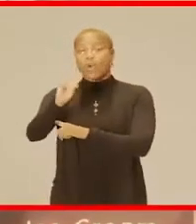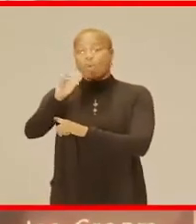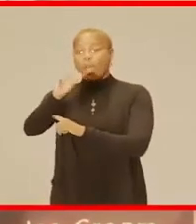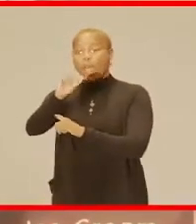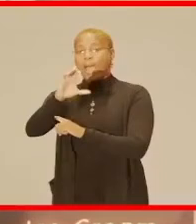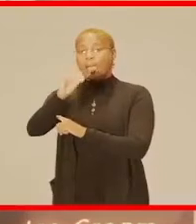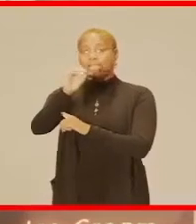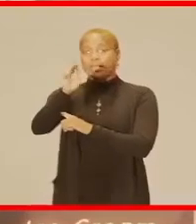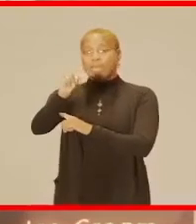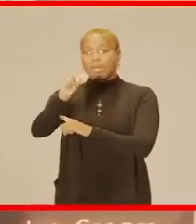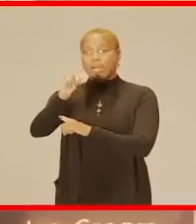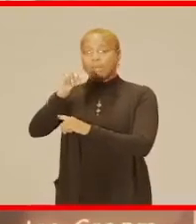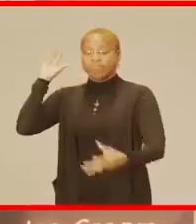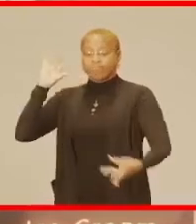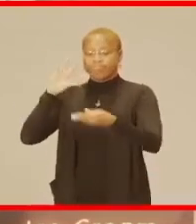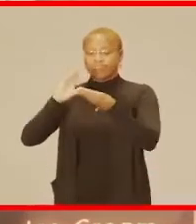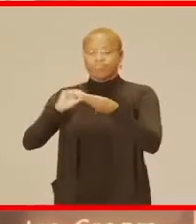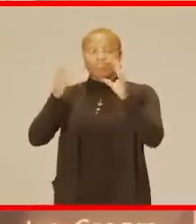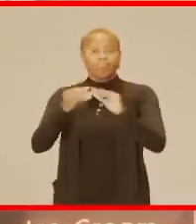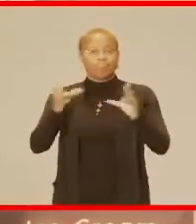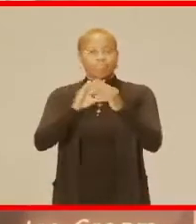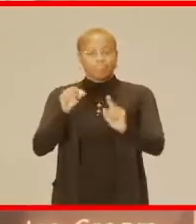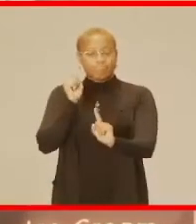entire premise of that anime